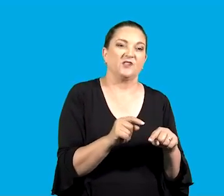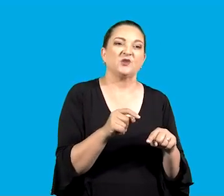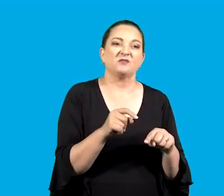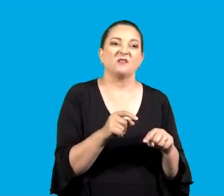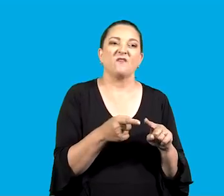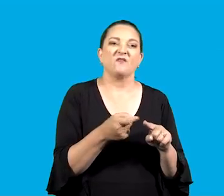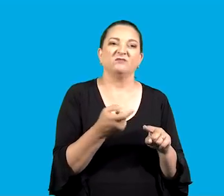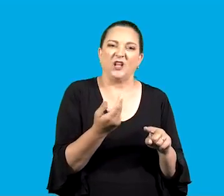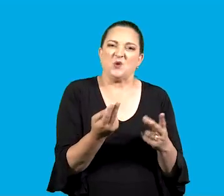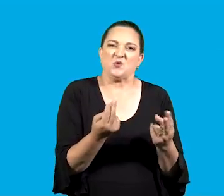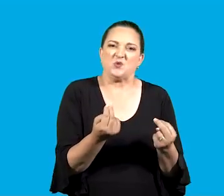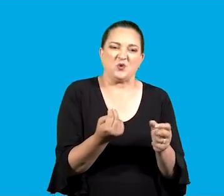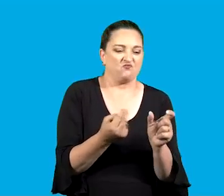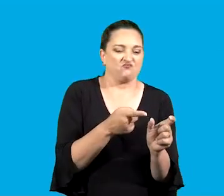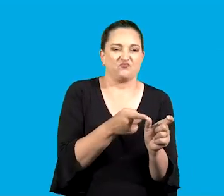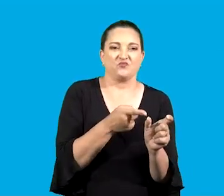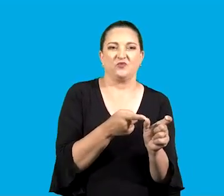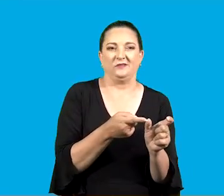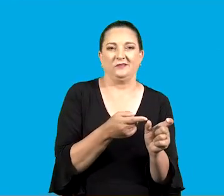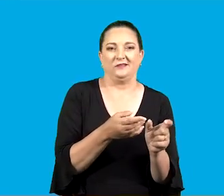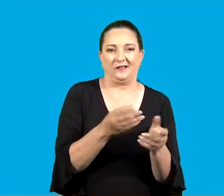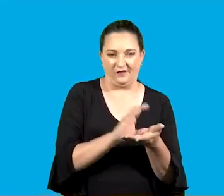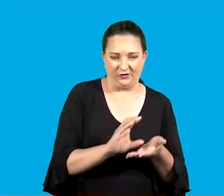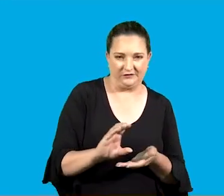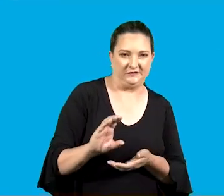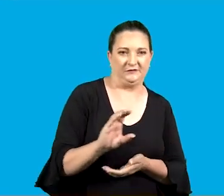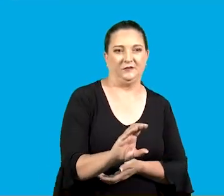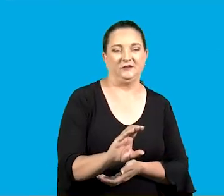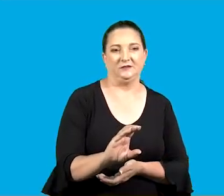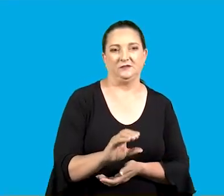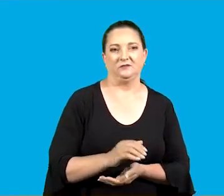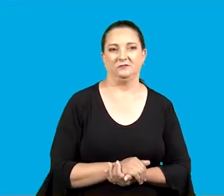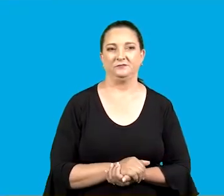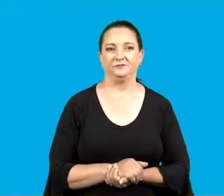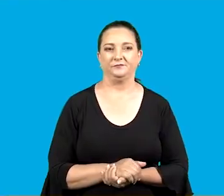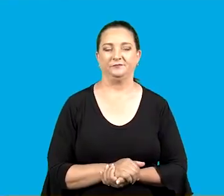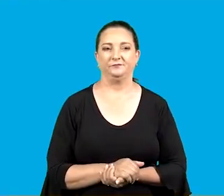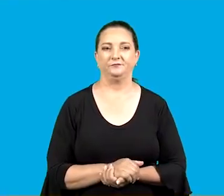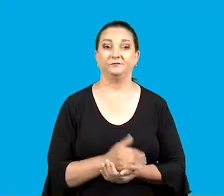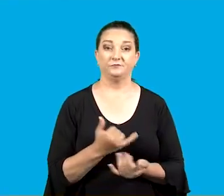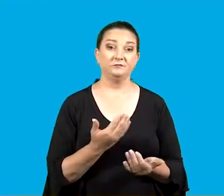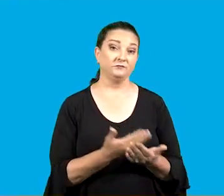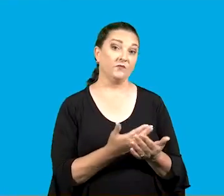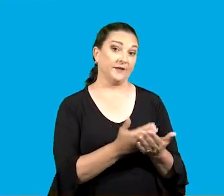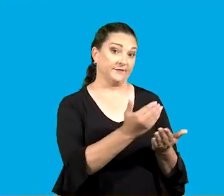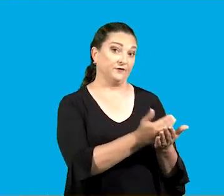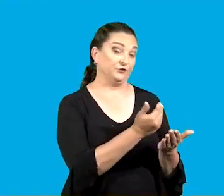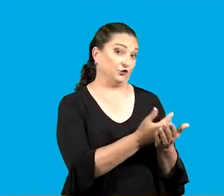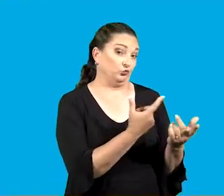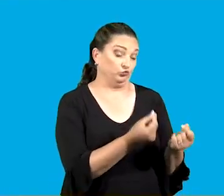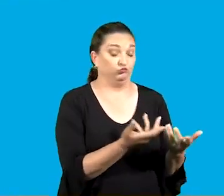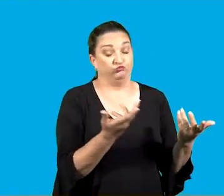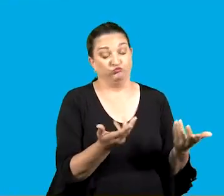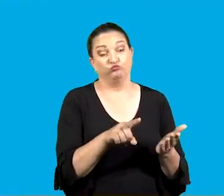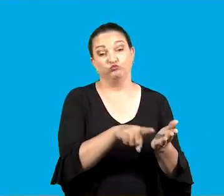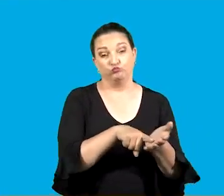from this new amount that has been invested. So the examiner can do this with the savings or even a